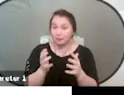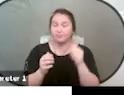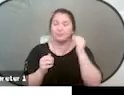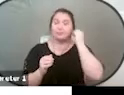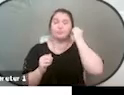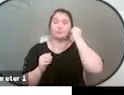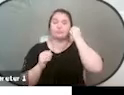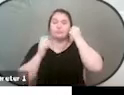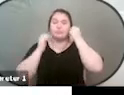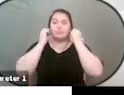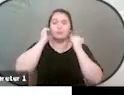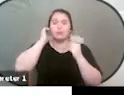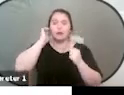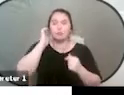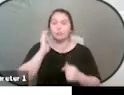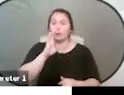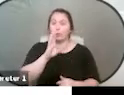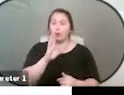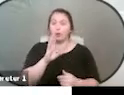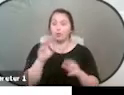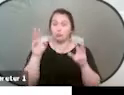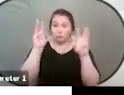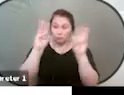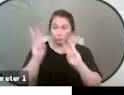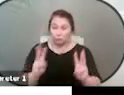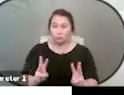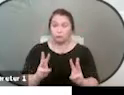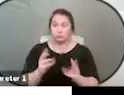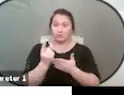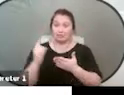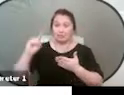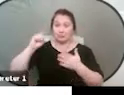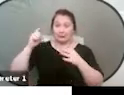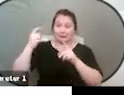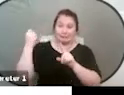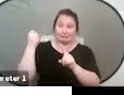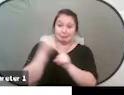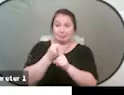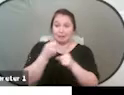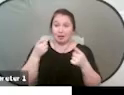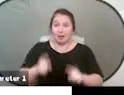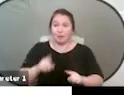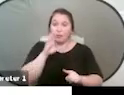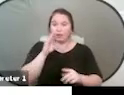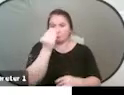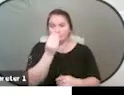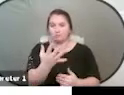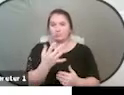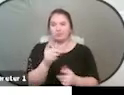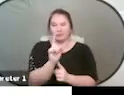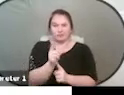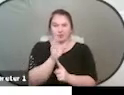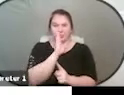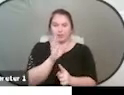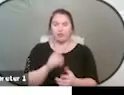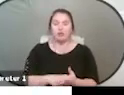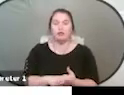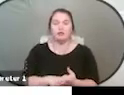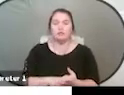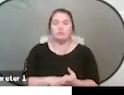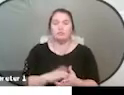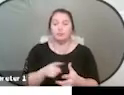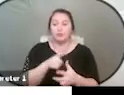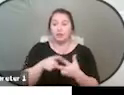a winter storm impact update from the district from Kevin in just a second. And then we're going to have